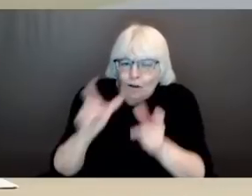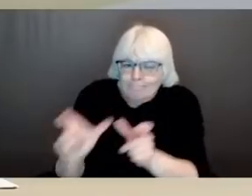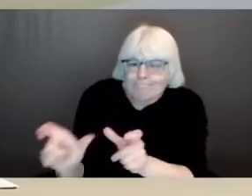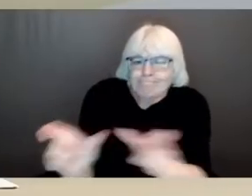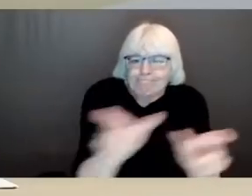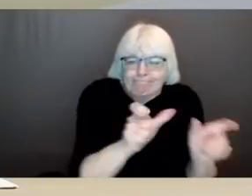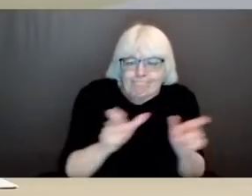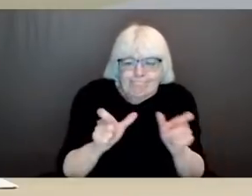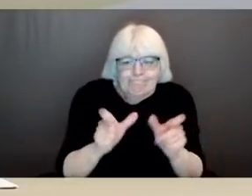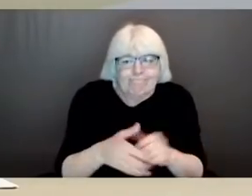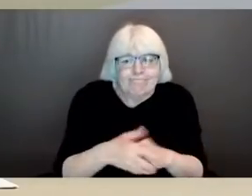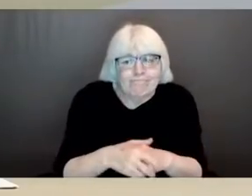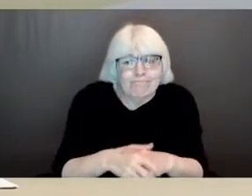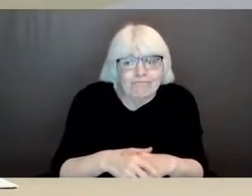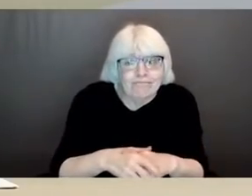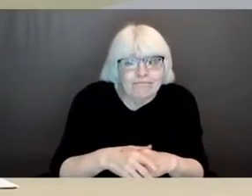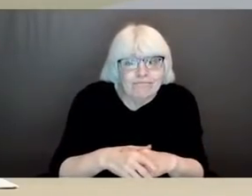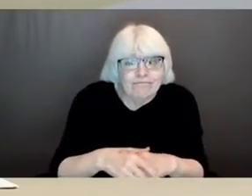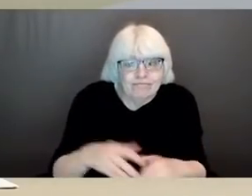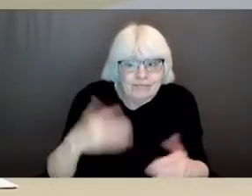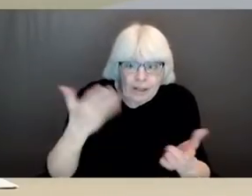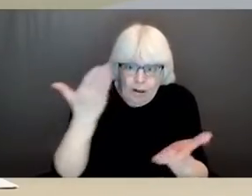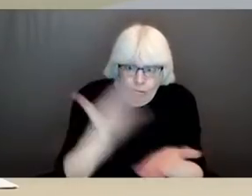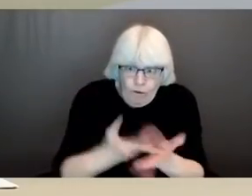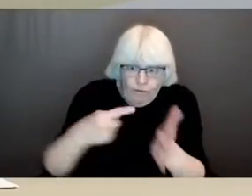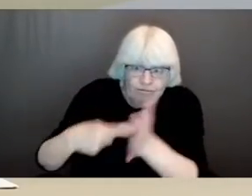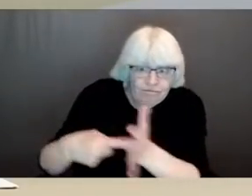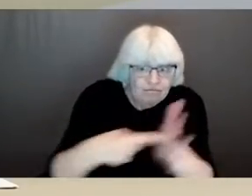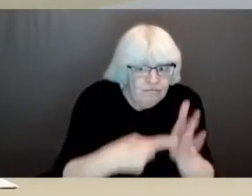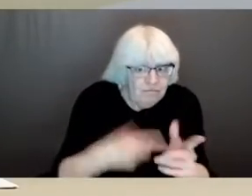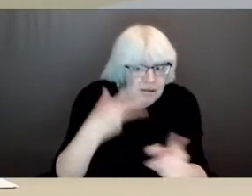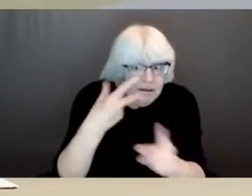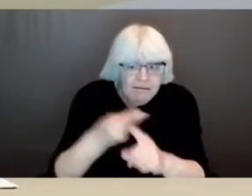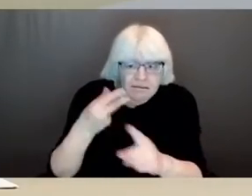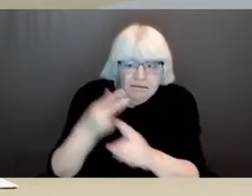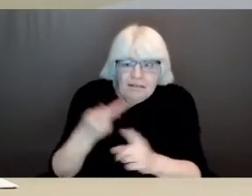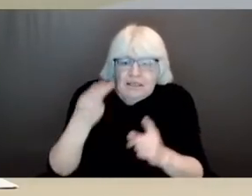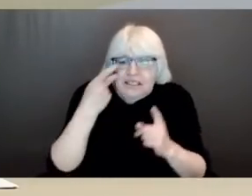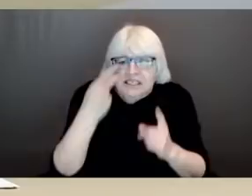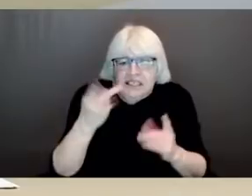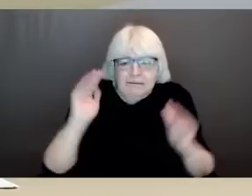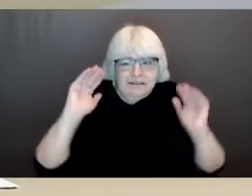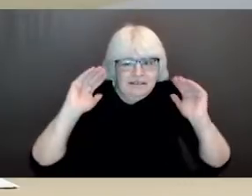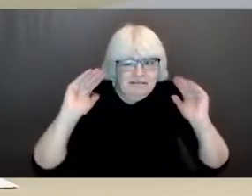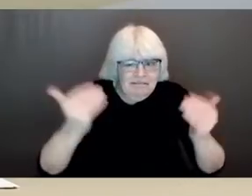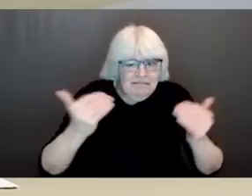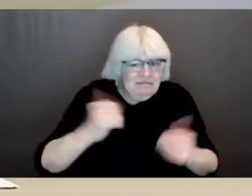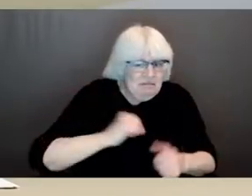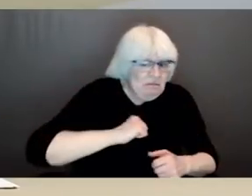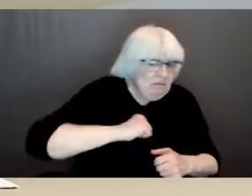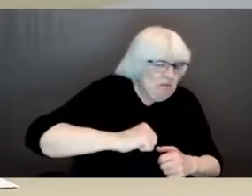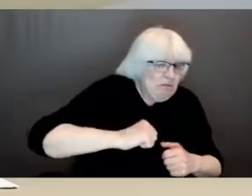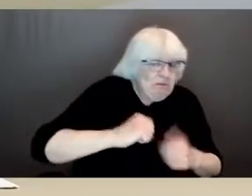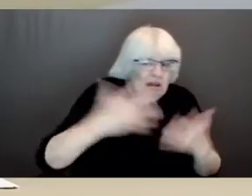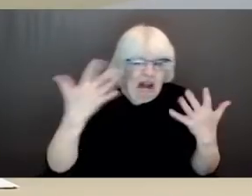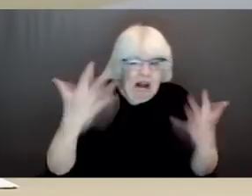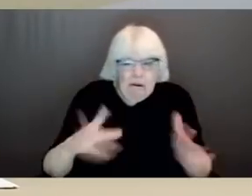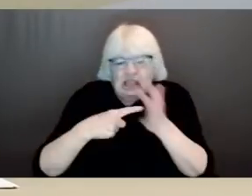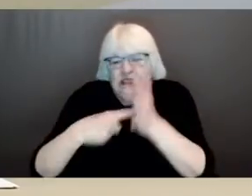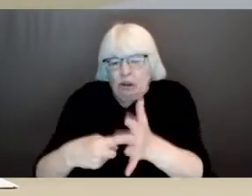Pass, I haven't seen a whole lot of stories of super belligerent customers or anything like that, but how has enforcement been